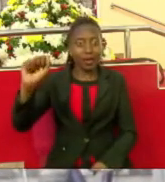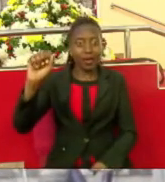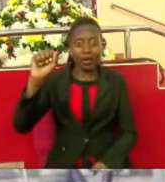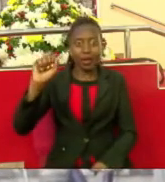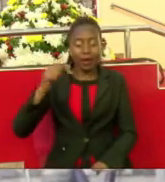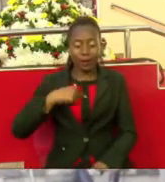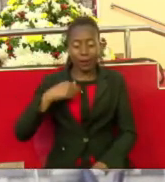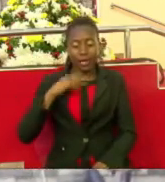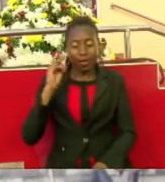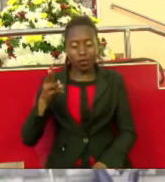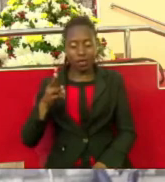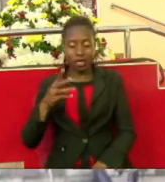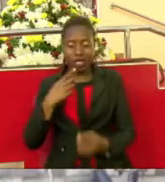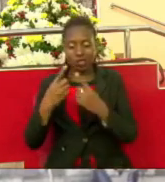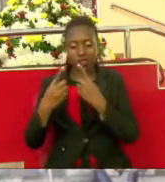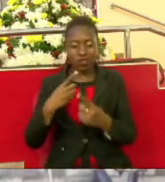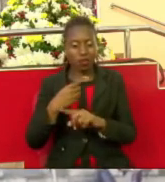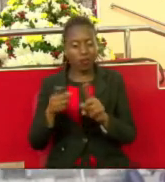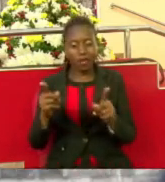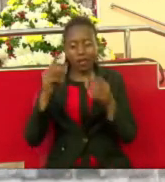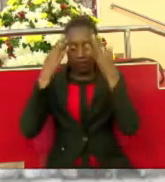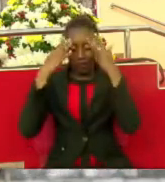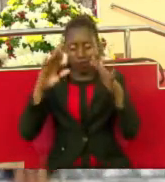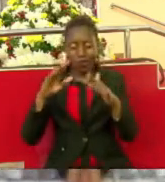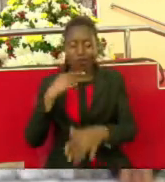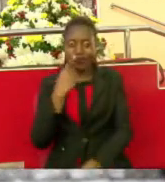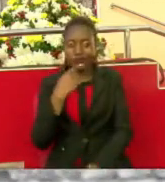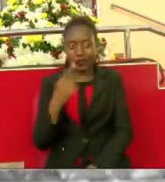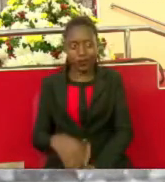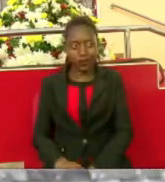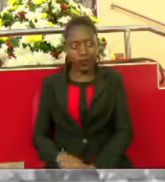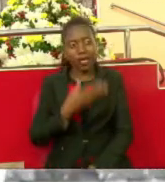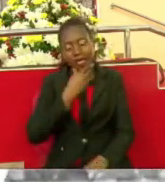He decided he will not marry a lady from church.